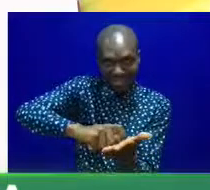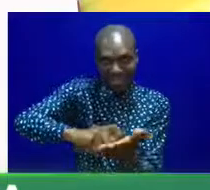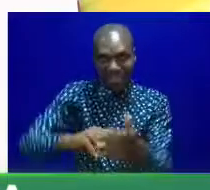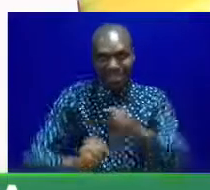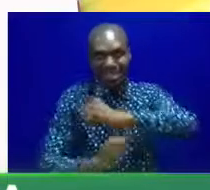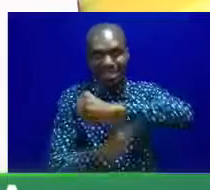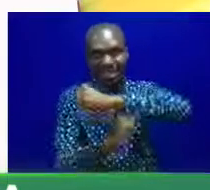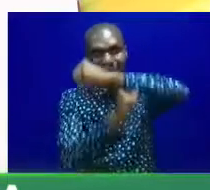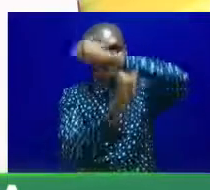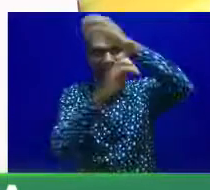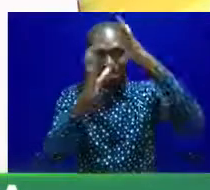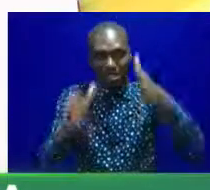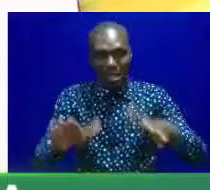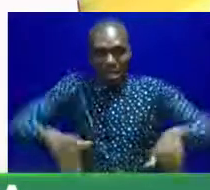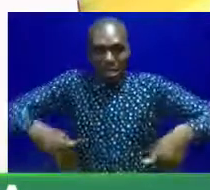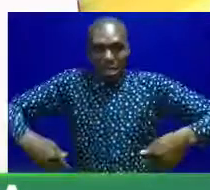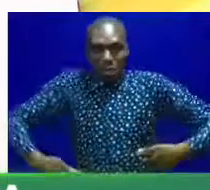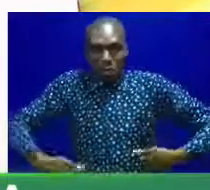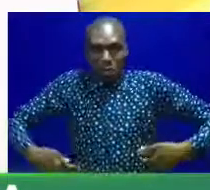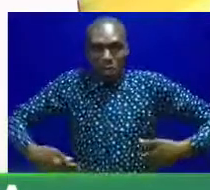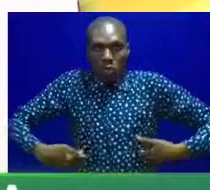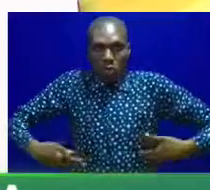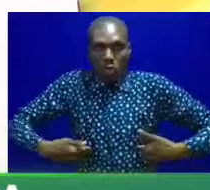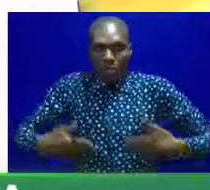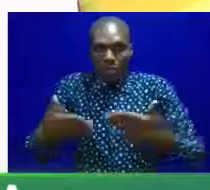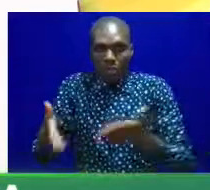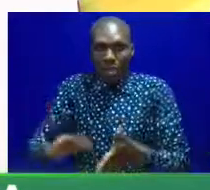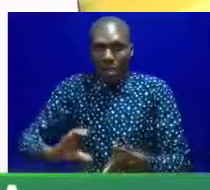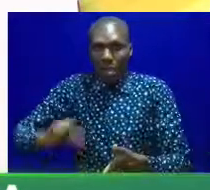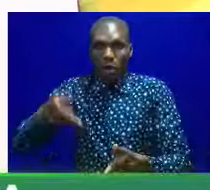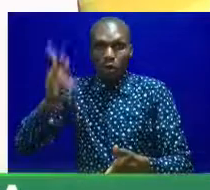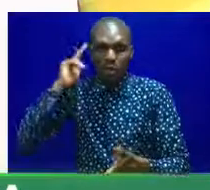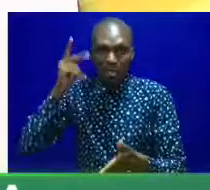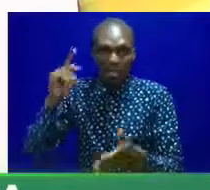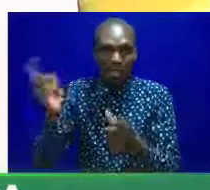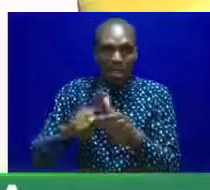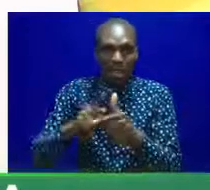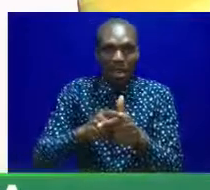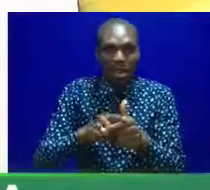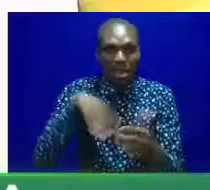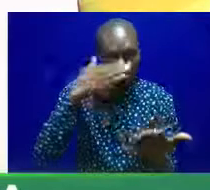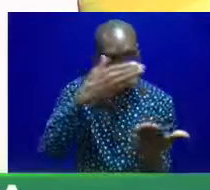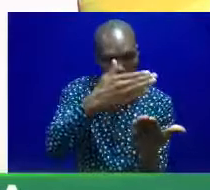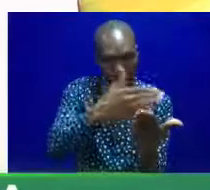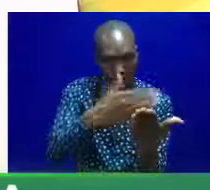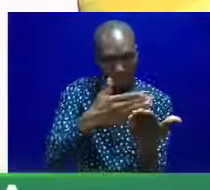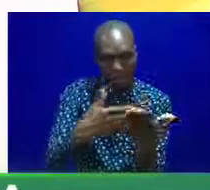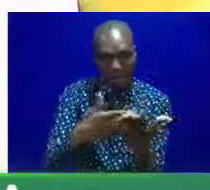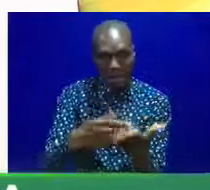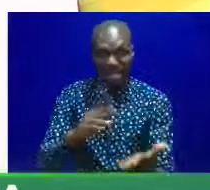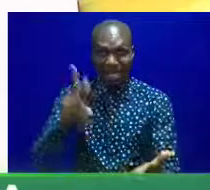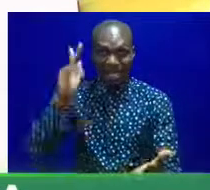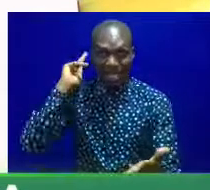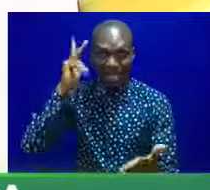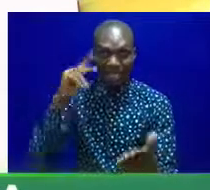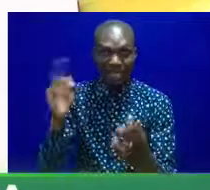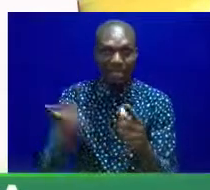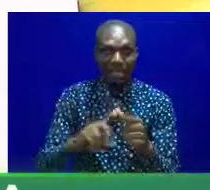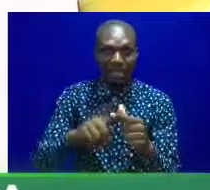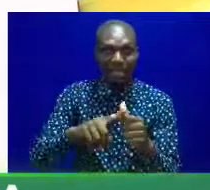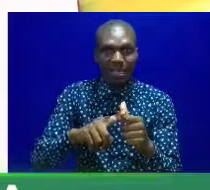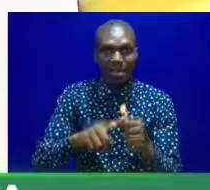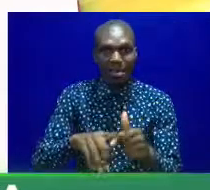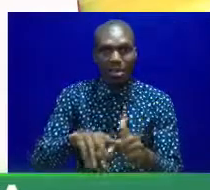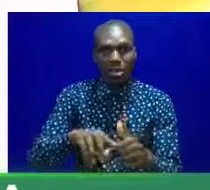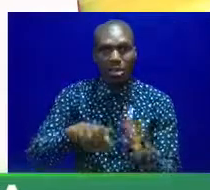yomuroberio o youth driven initiative ime ye county ya Kisii. Umuroberio o Kisii and Left Trust Initiative nigo ogochia koene